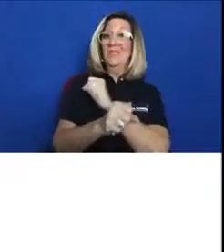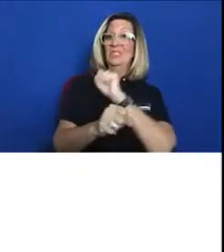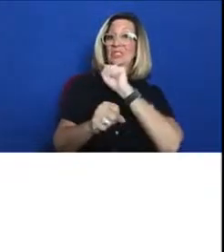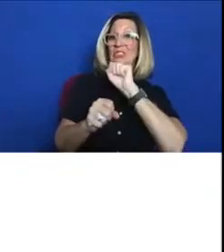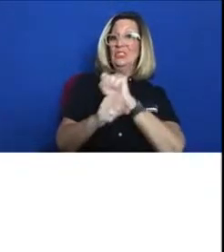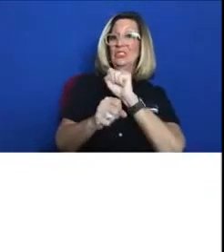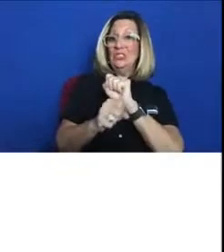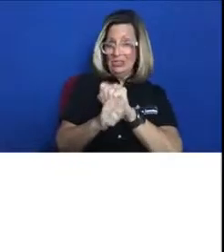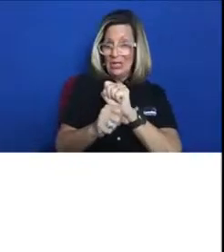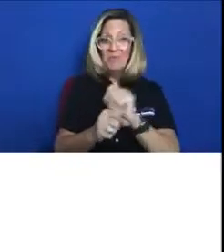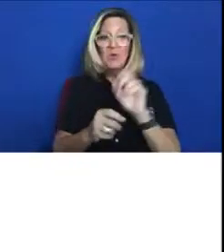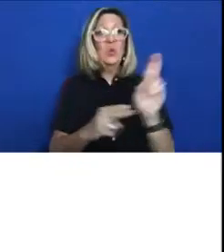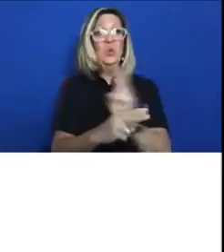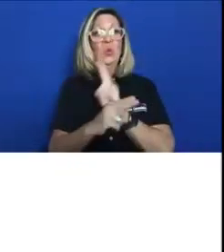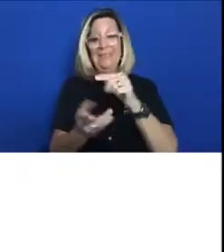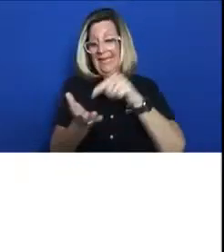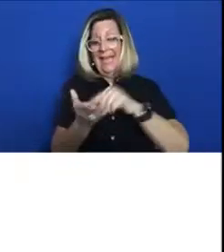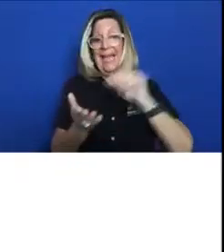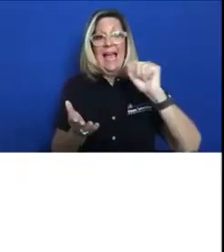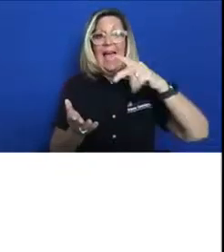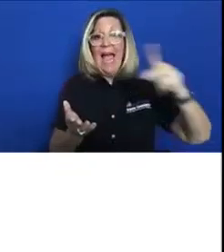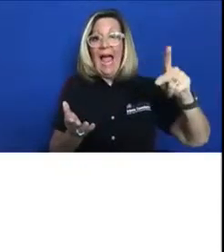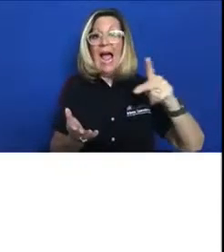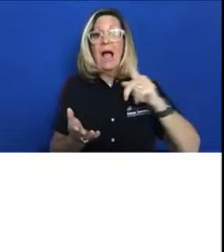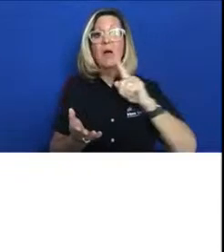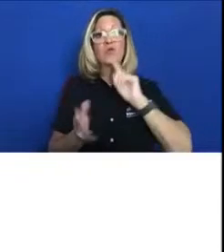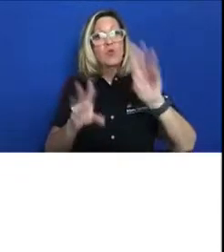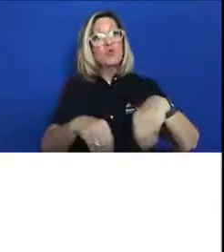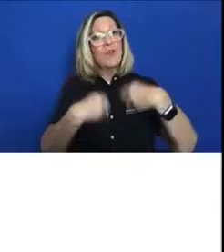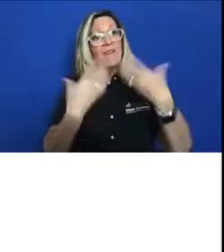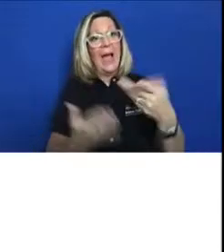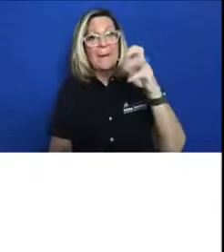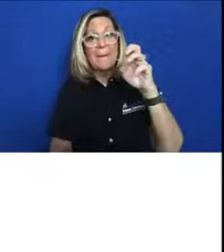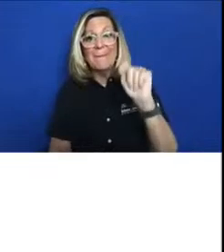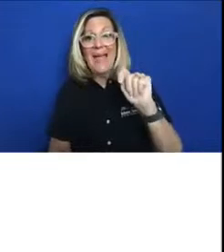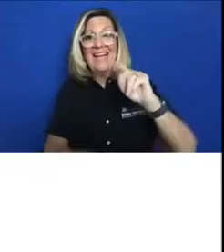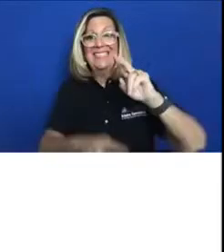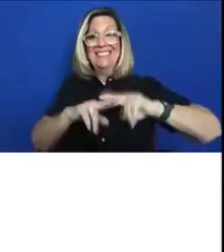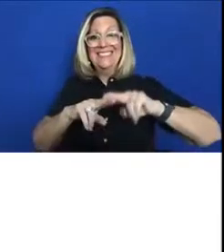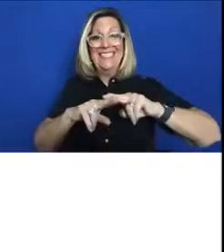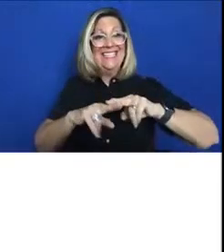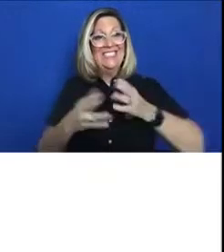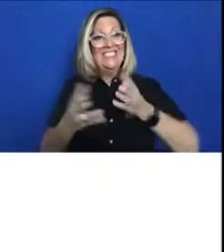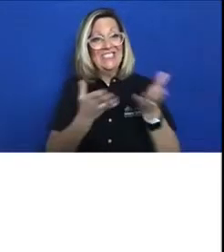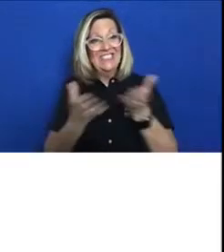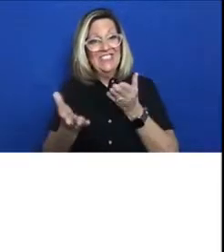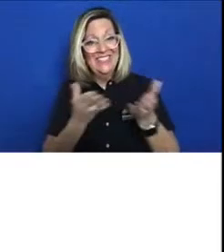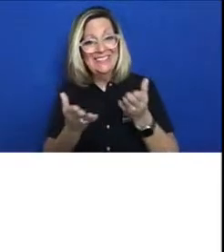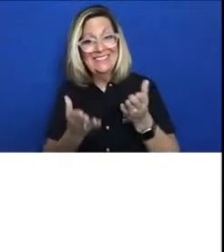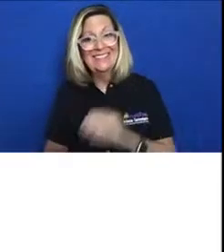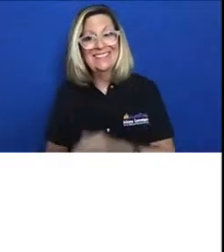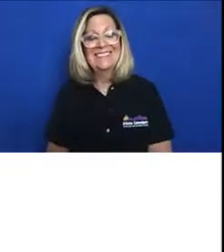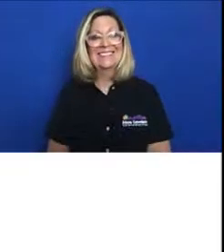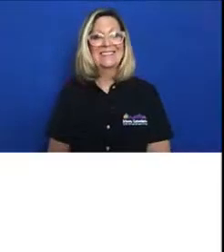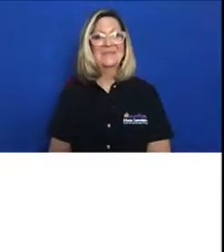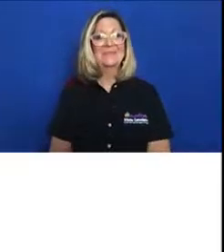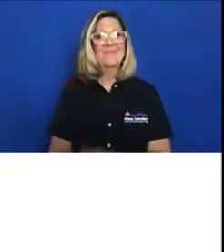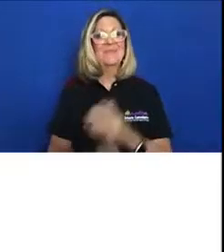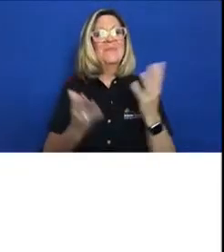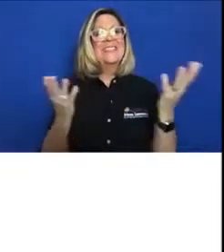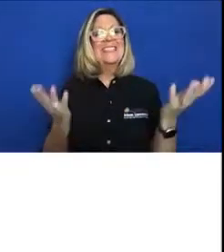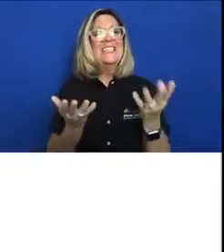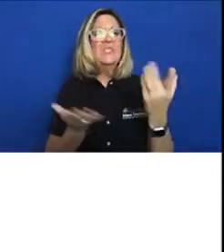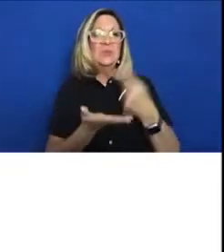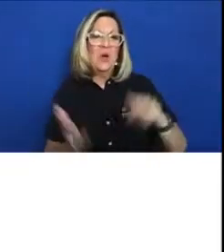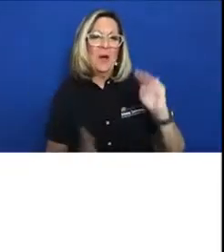He's a full-time student, and he got a job using an app to provide pet sitting services.